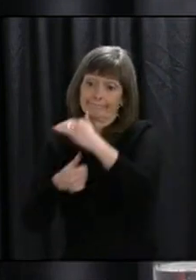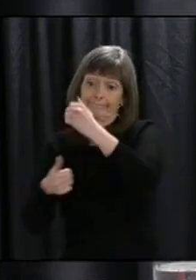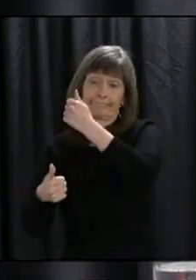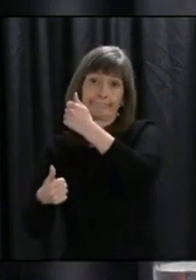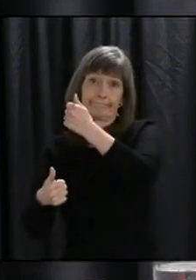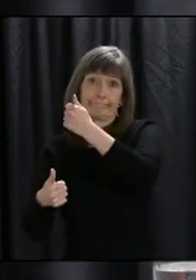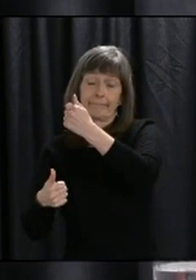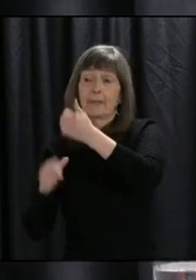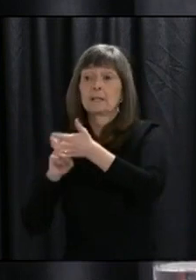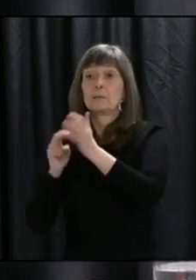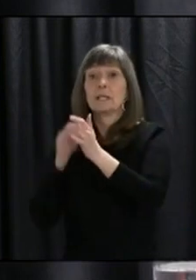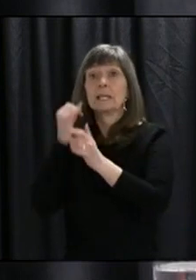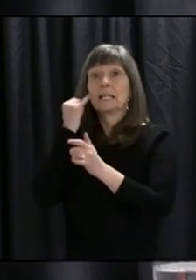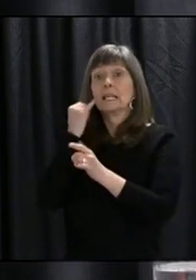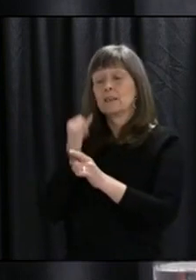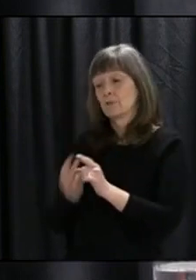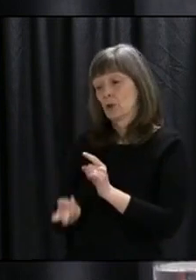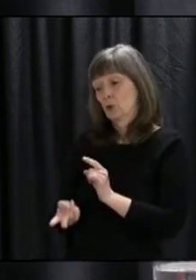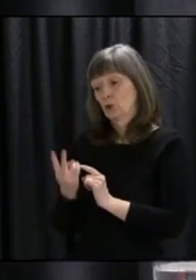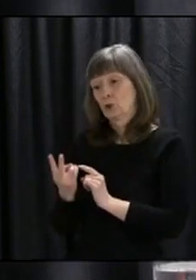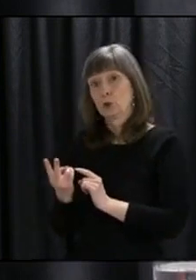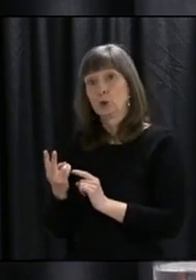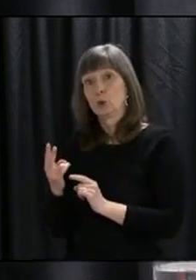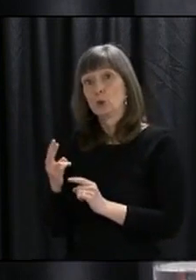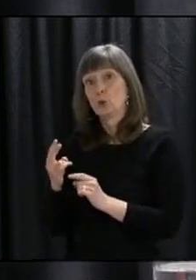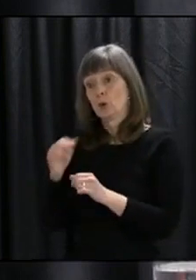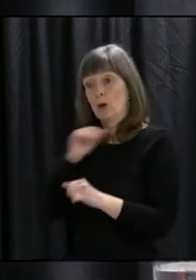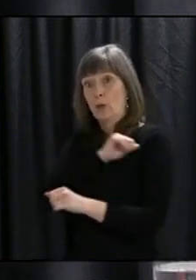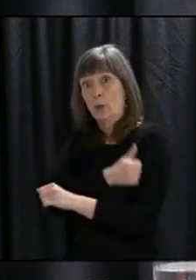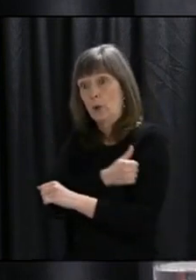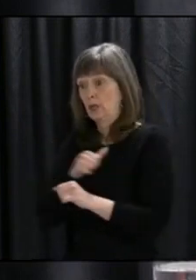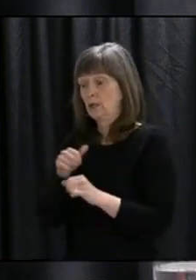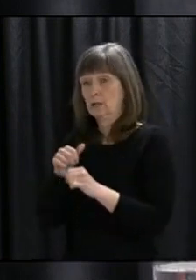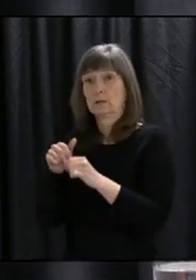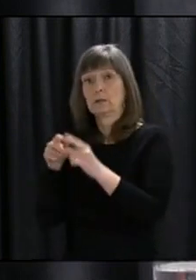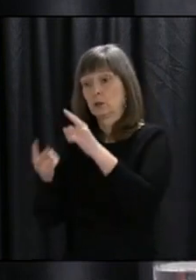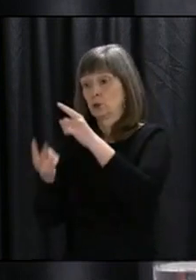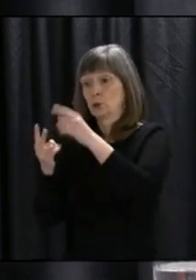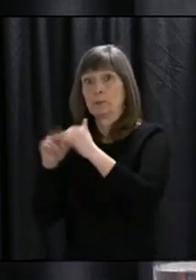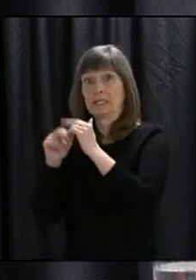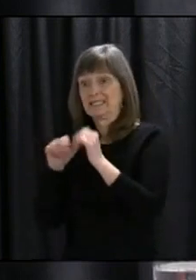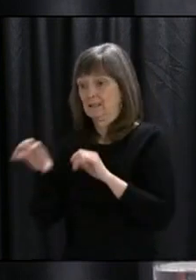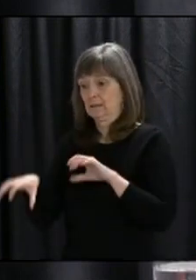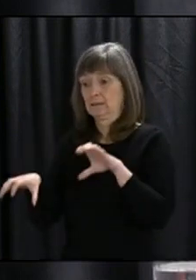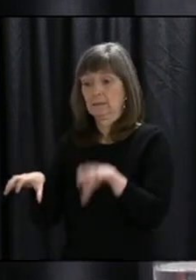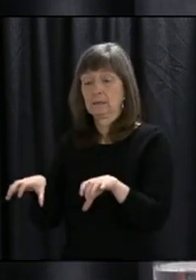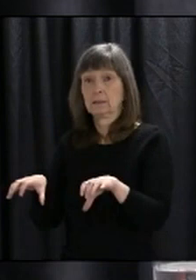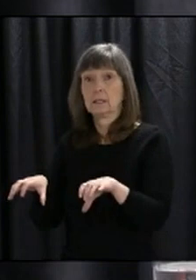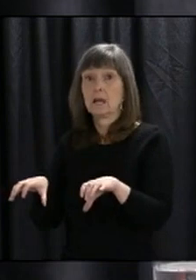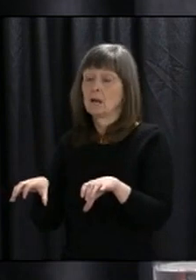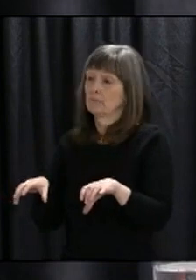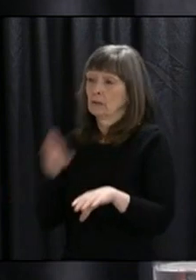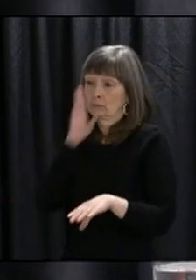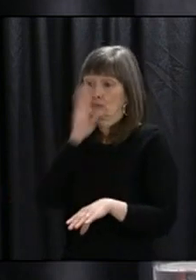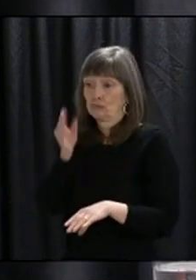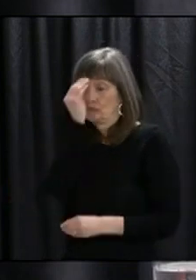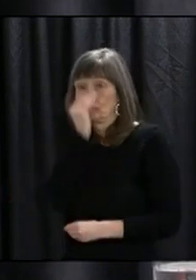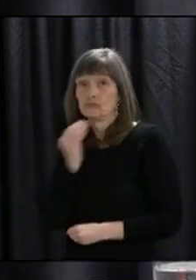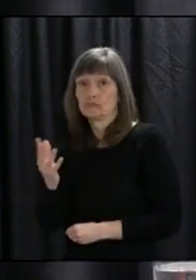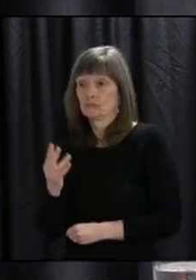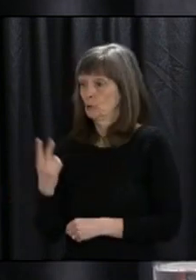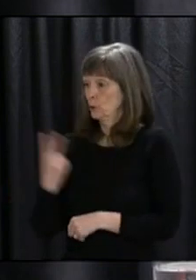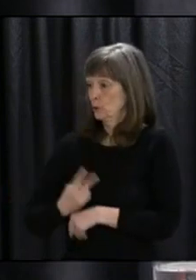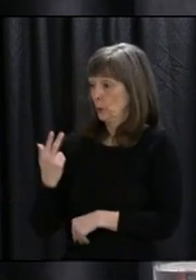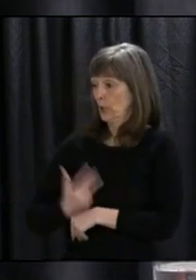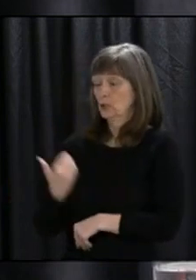RHA-run facilities, that is easy to identify by the RHA, and they were instructed to cease doing that at some point a couple of